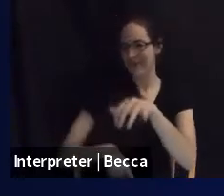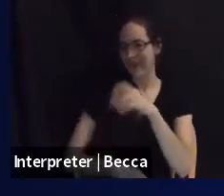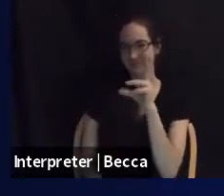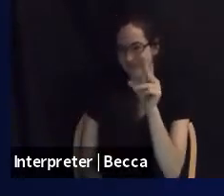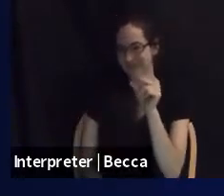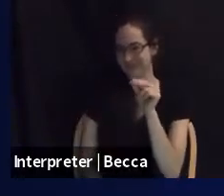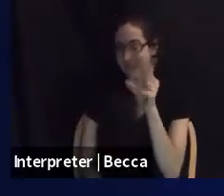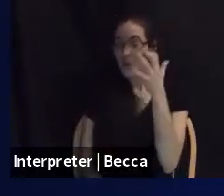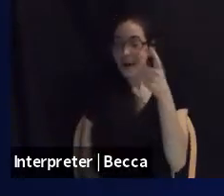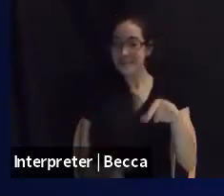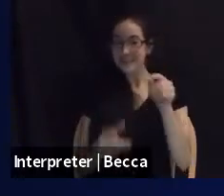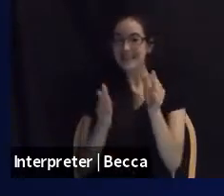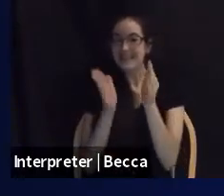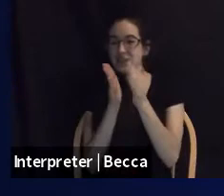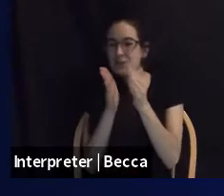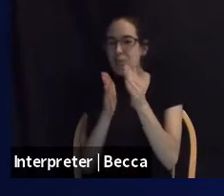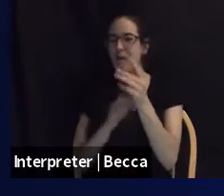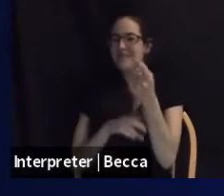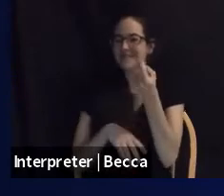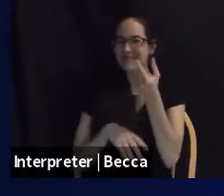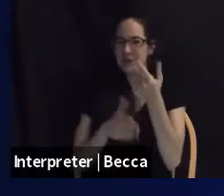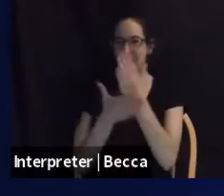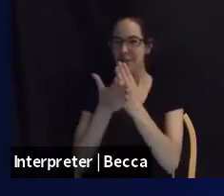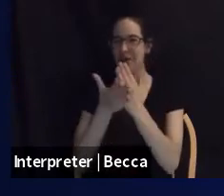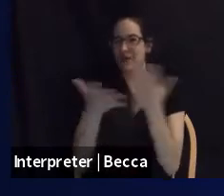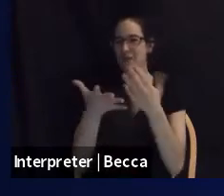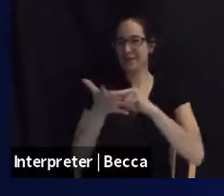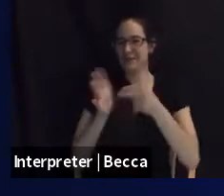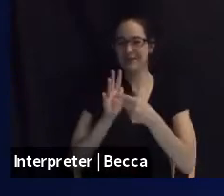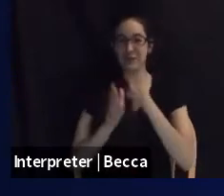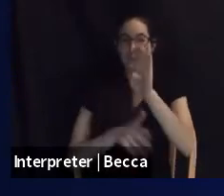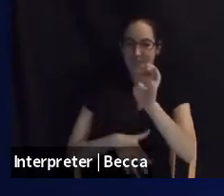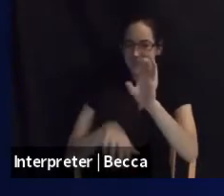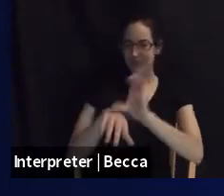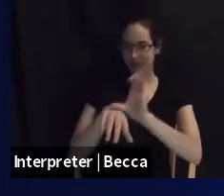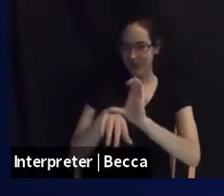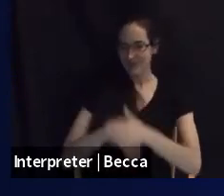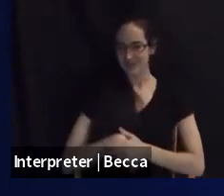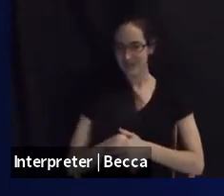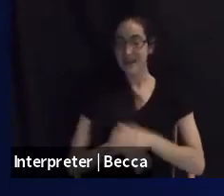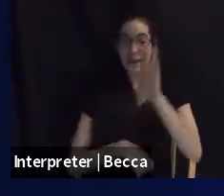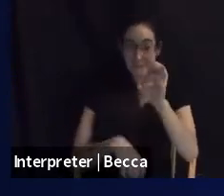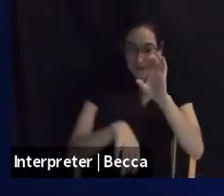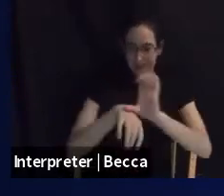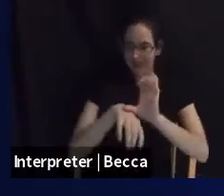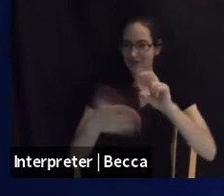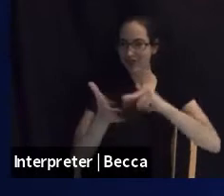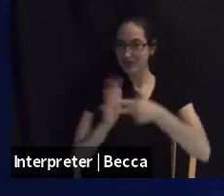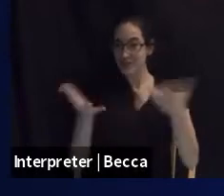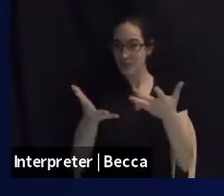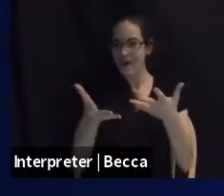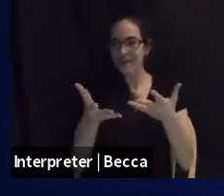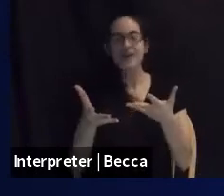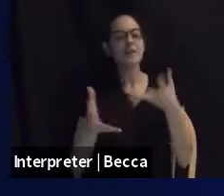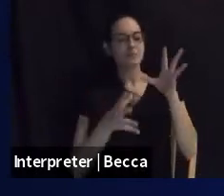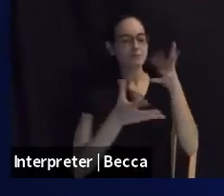small, minor part of what it means to be the church. What it means to be the church is what you're doing right now. It's being with people you love.